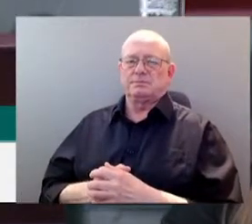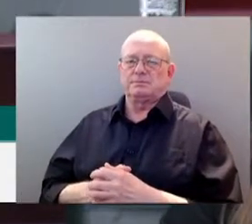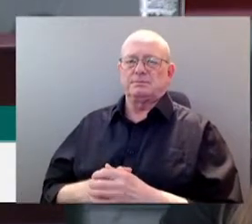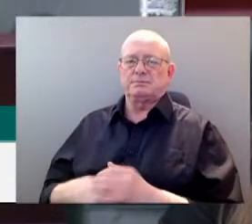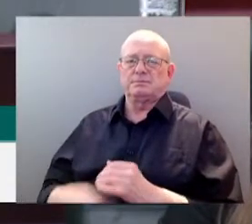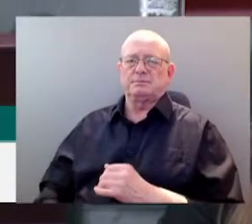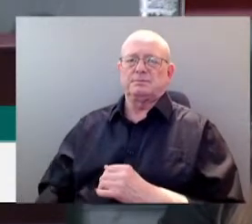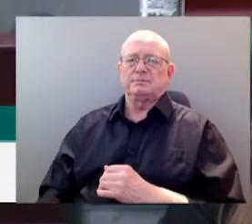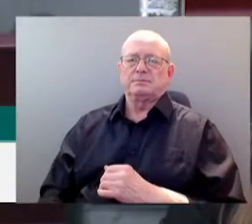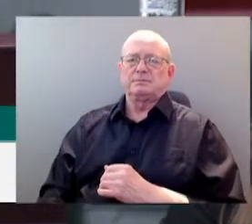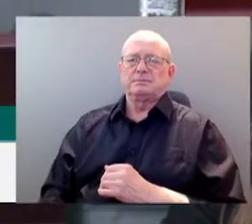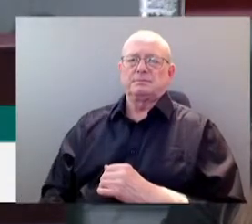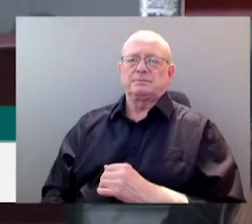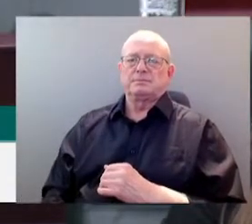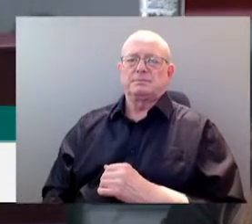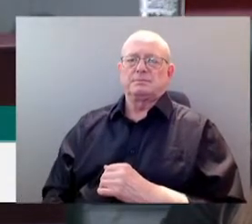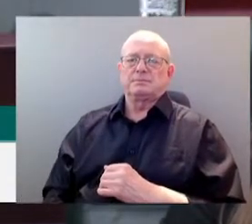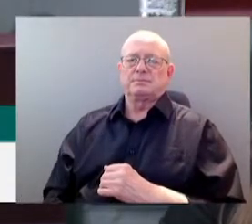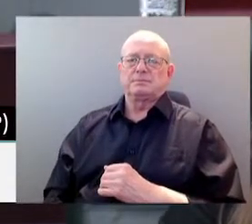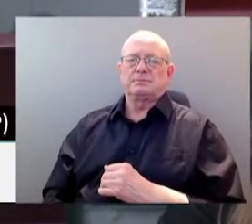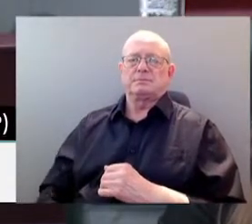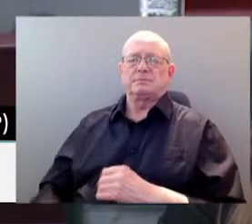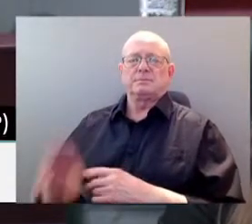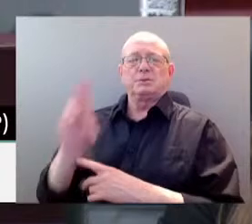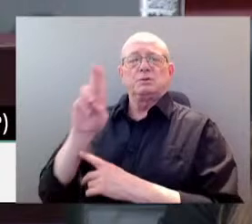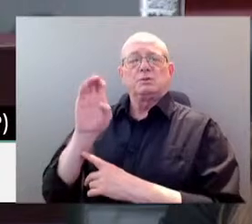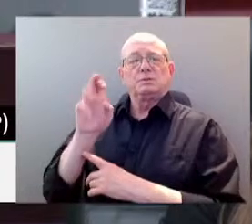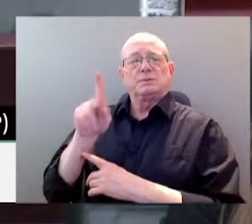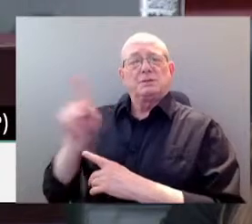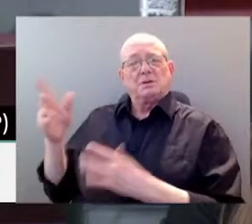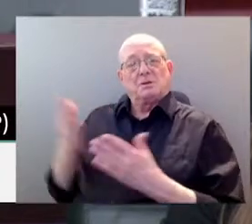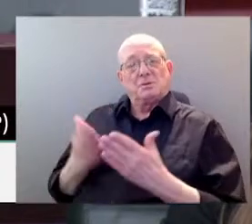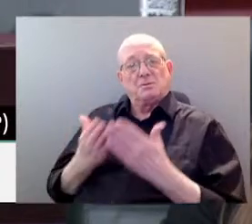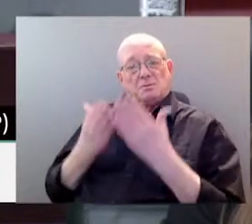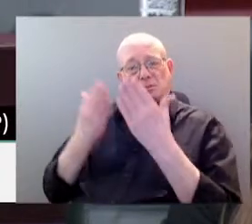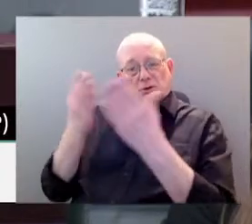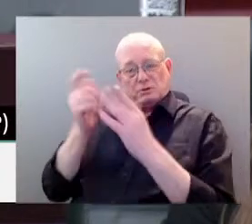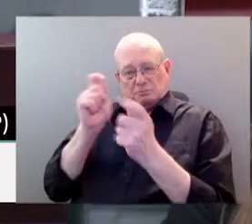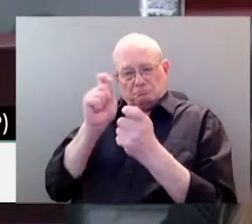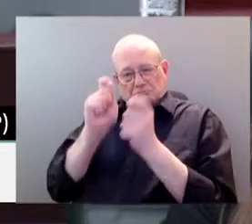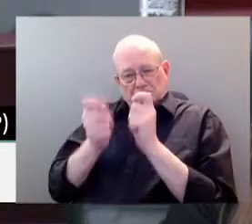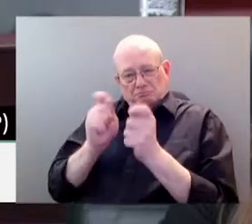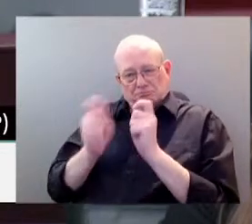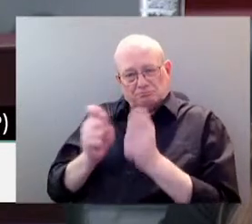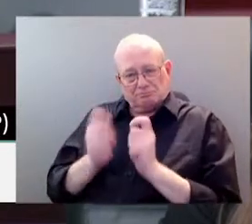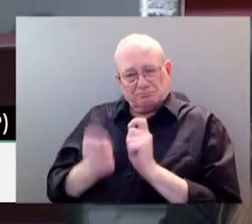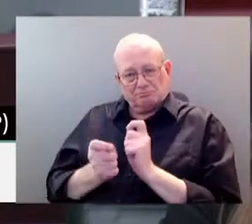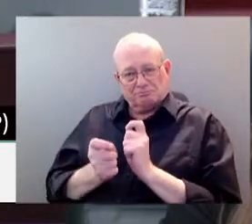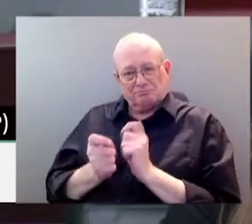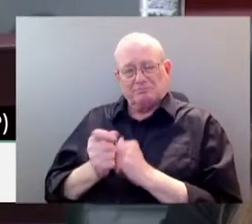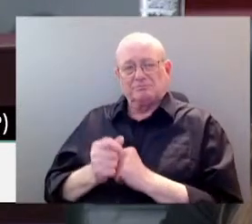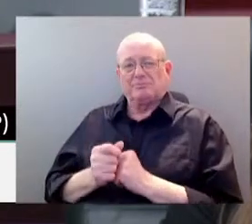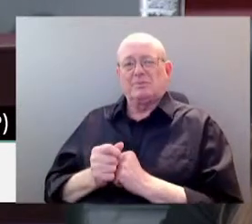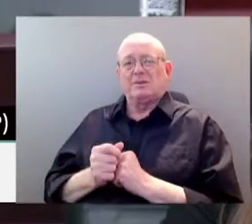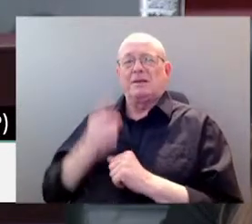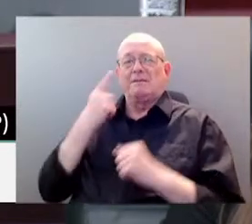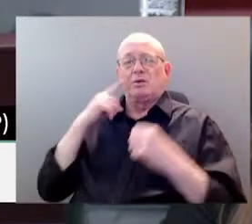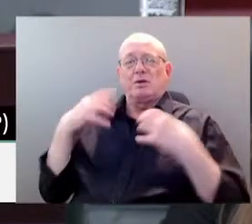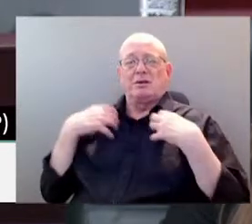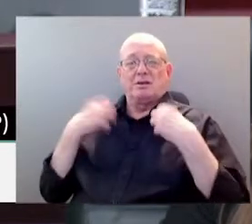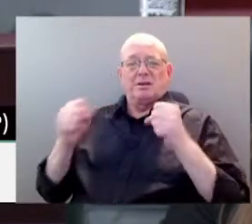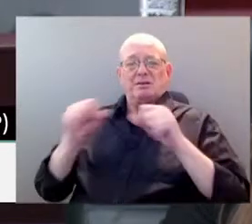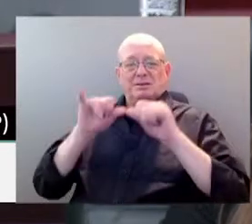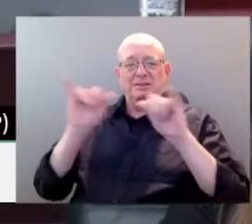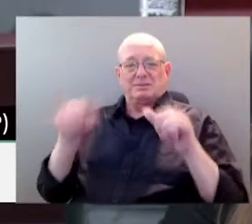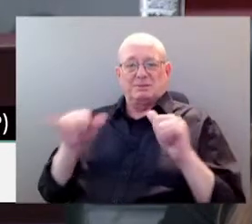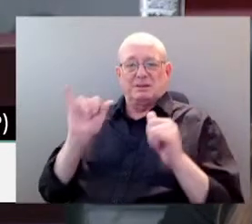proposed restructuring of ahs's cost is going to cost albertans many of the programs and services they that they rely on and